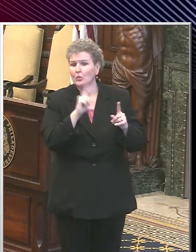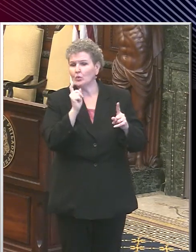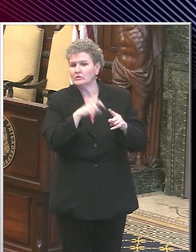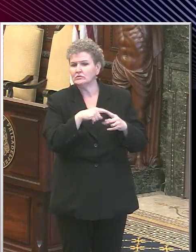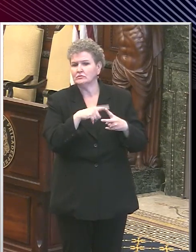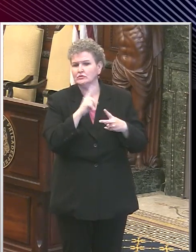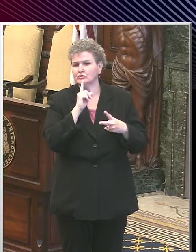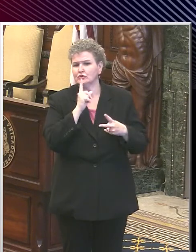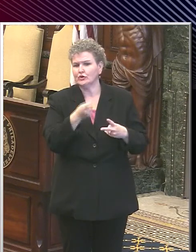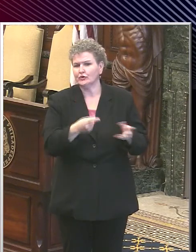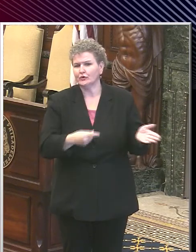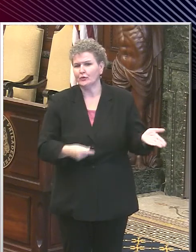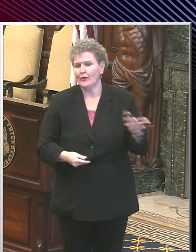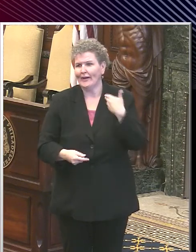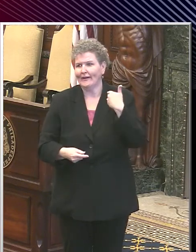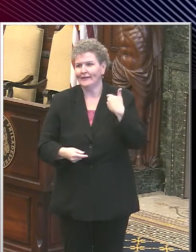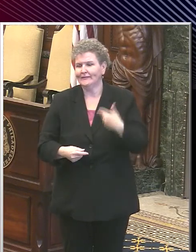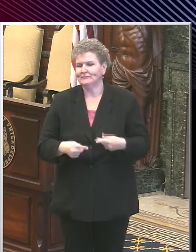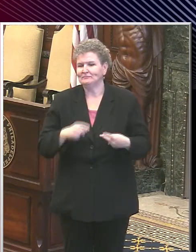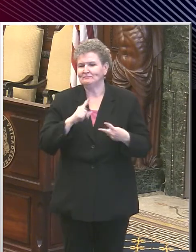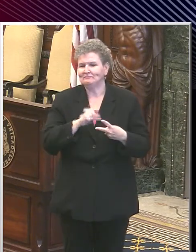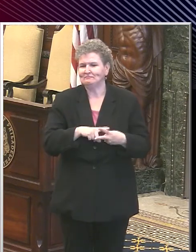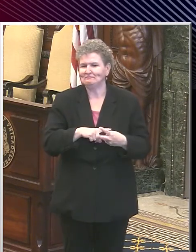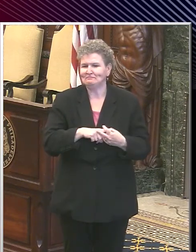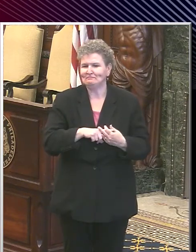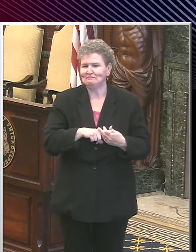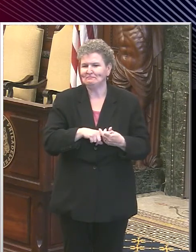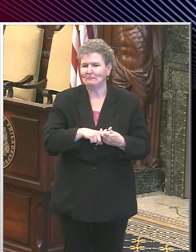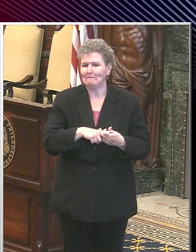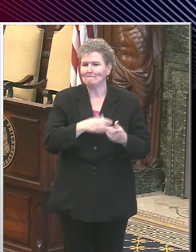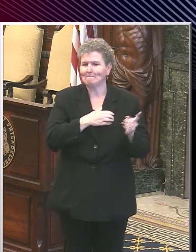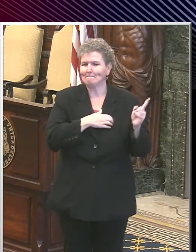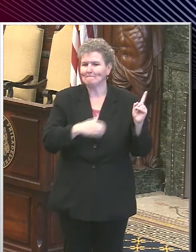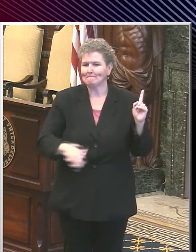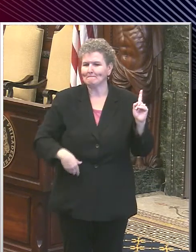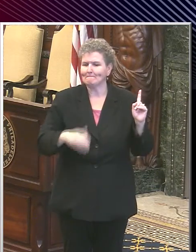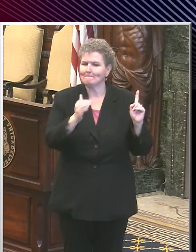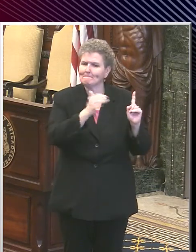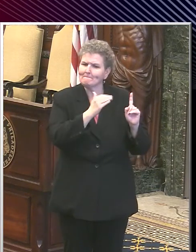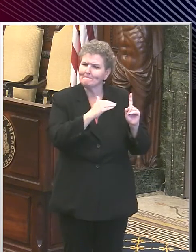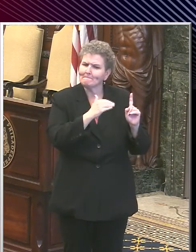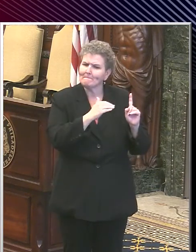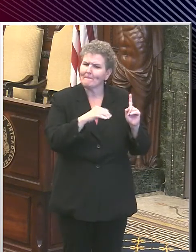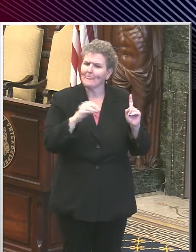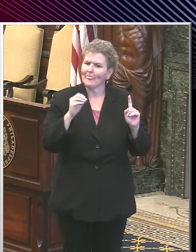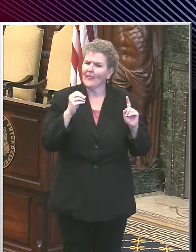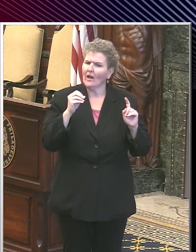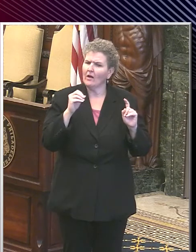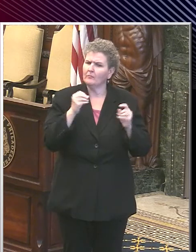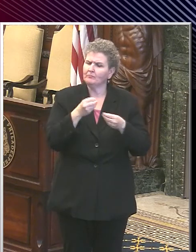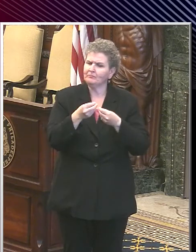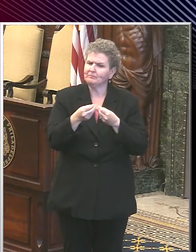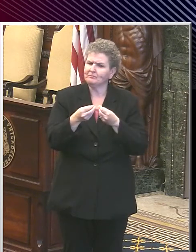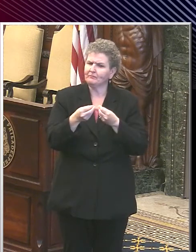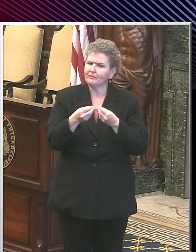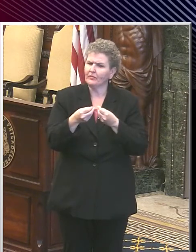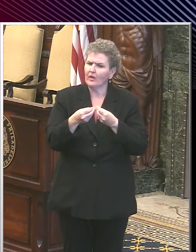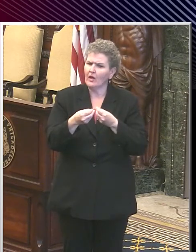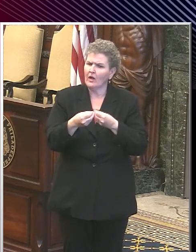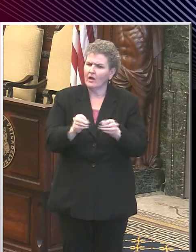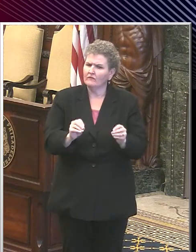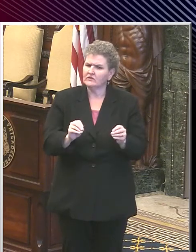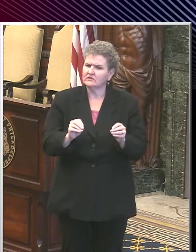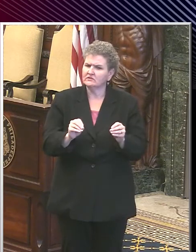ahead. For the mayor. Mayor, the Office of Violence Prevention today has put out a statement saying it's placed on